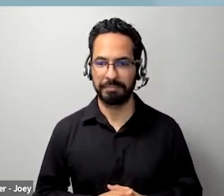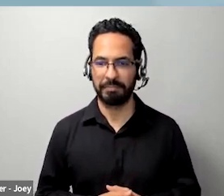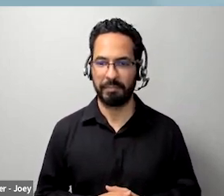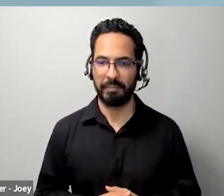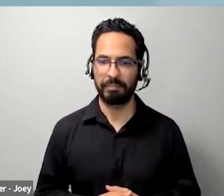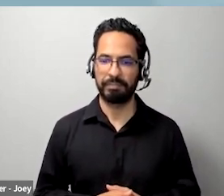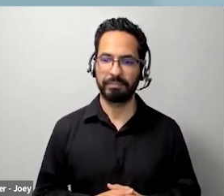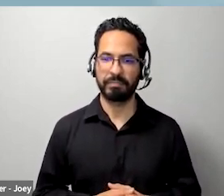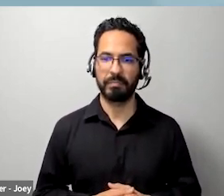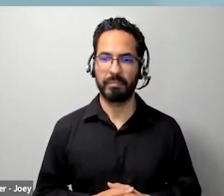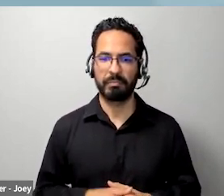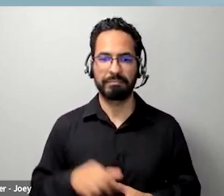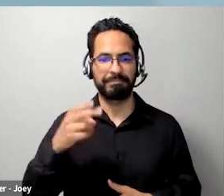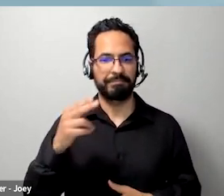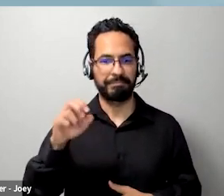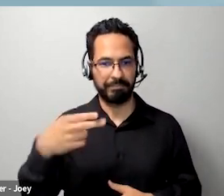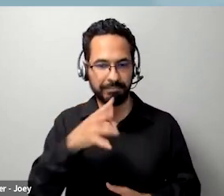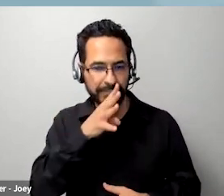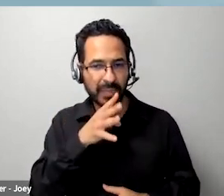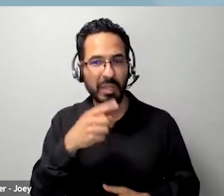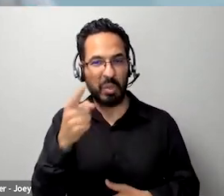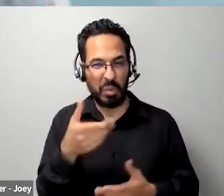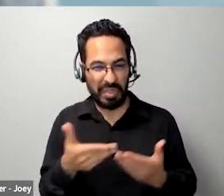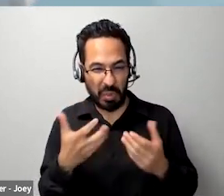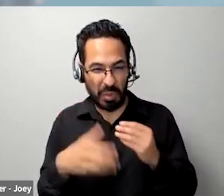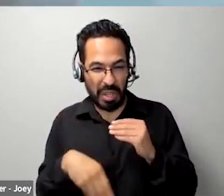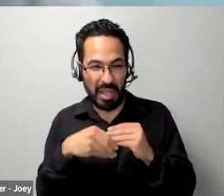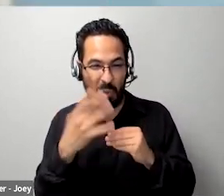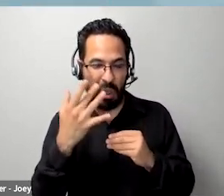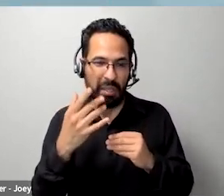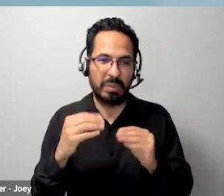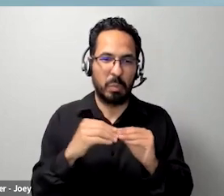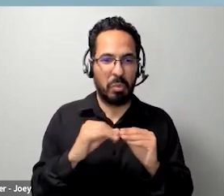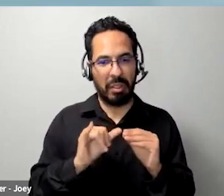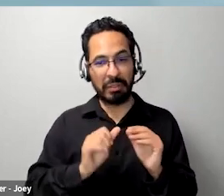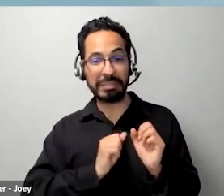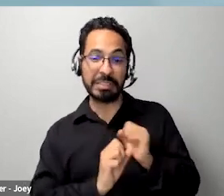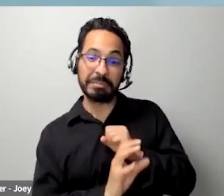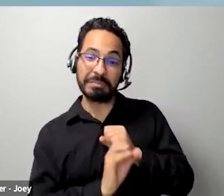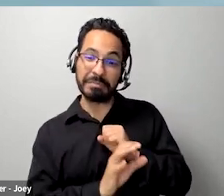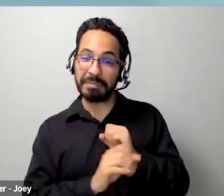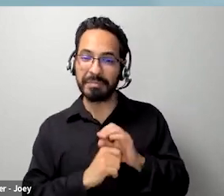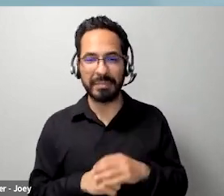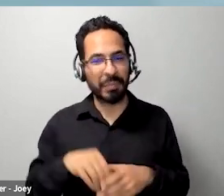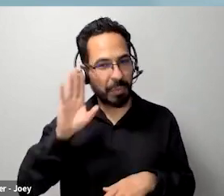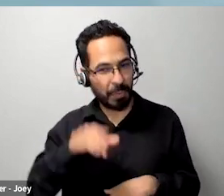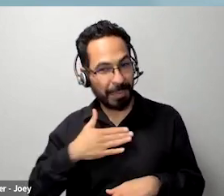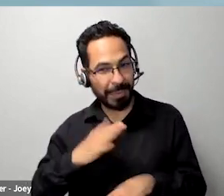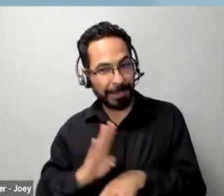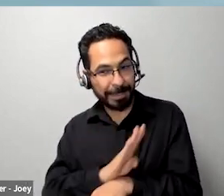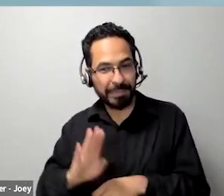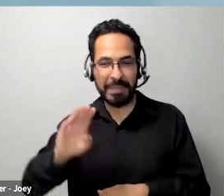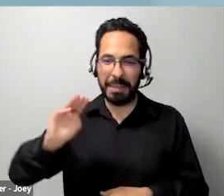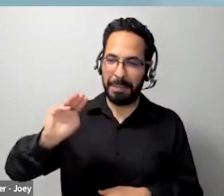And the only thing that I'll add, because it's a slight shameless self-promotion, is that Making Space is